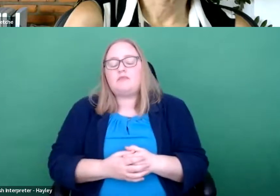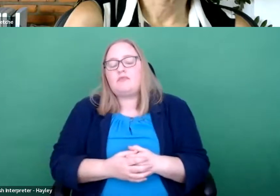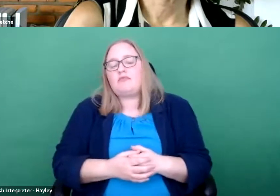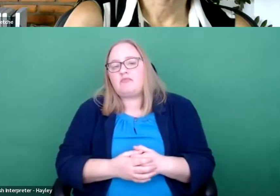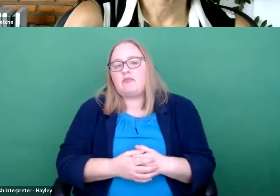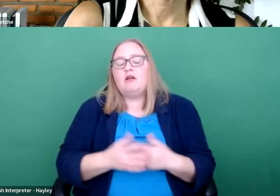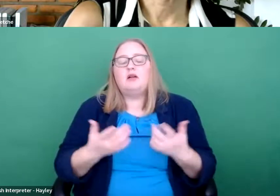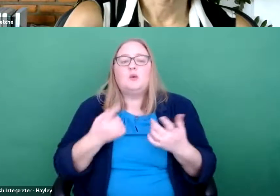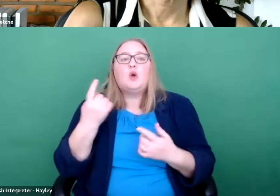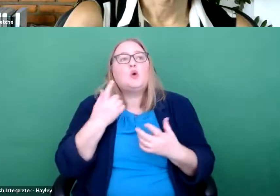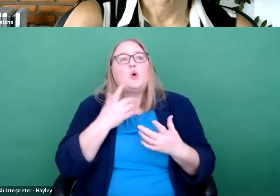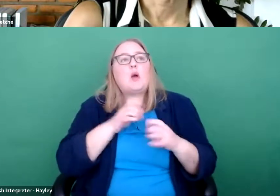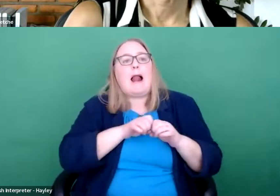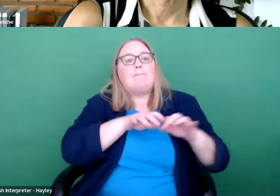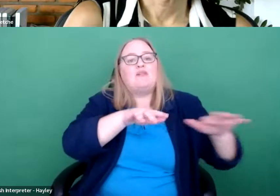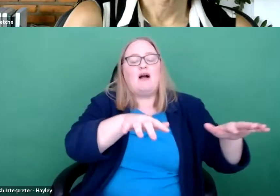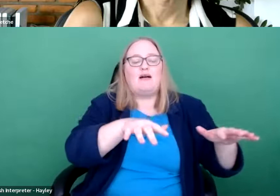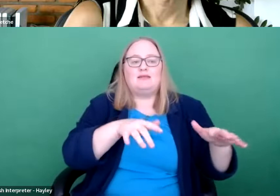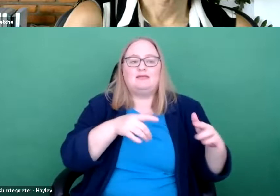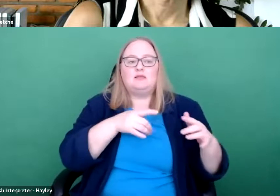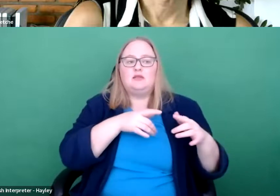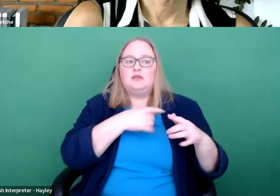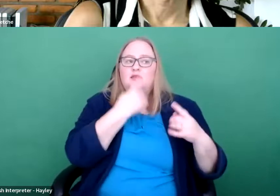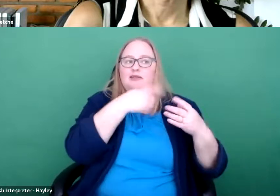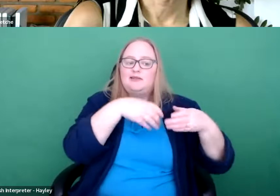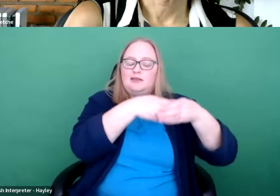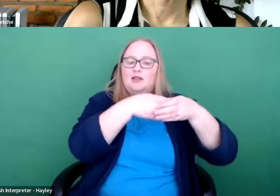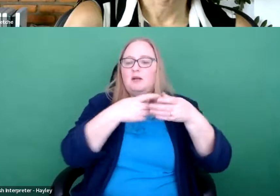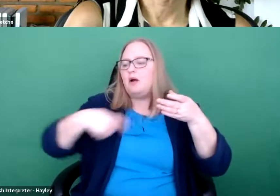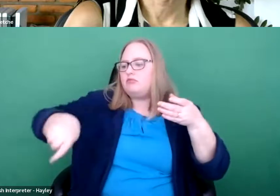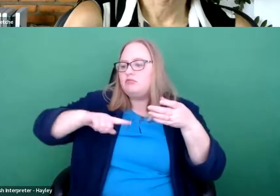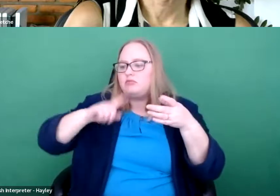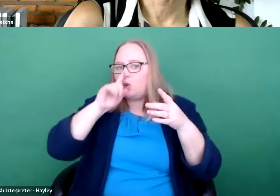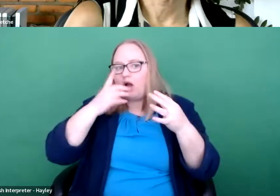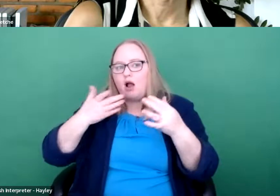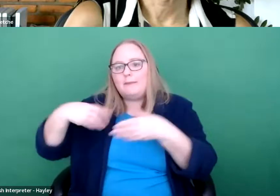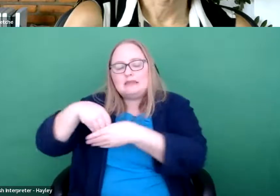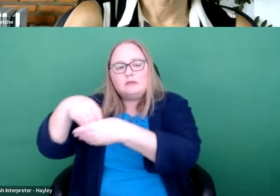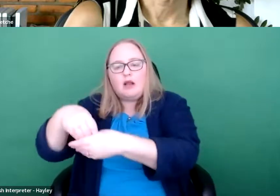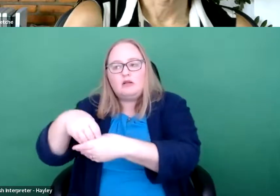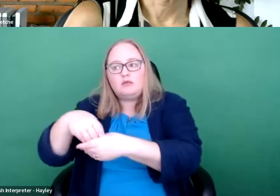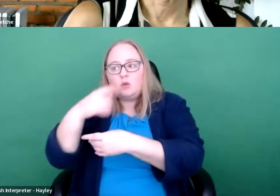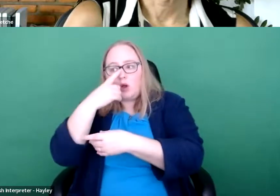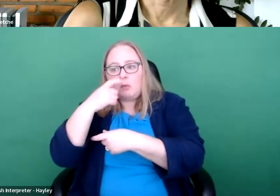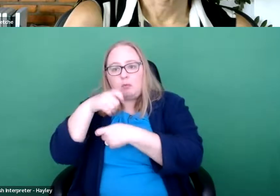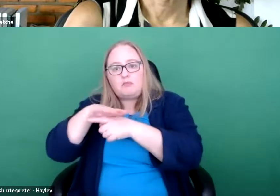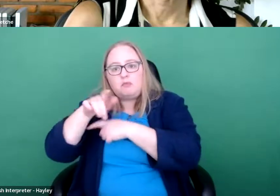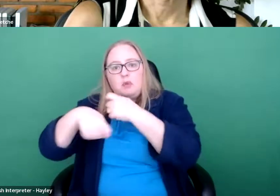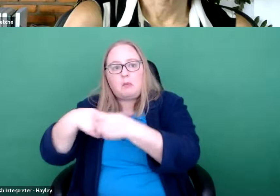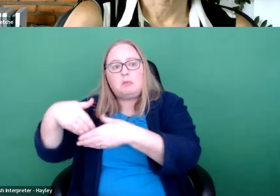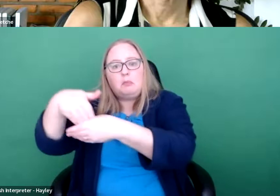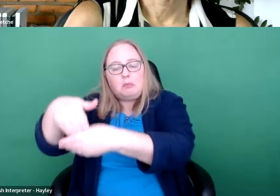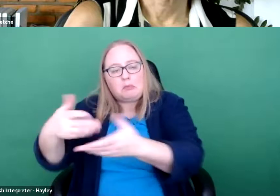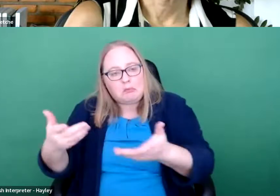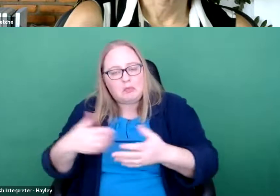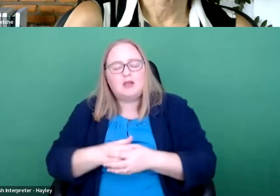people are able to participate who might not have been able to participate before. So I think, this is quite a big question. I mean, if we